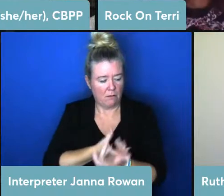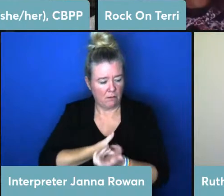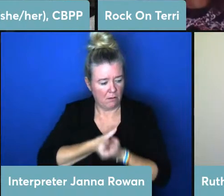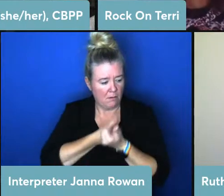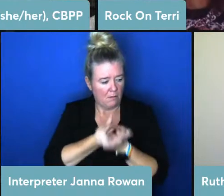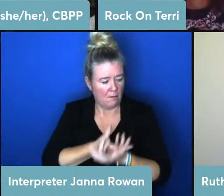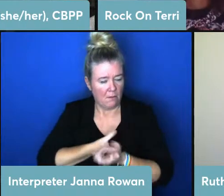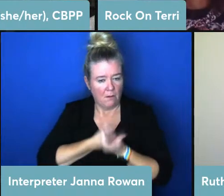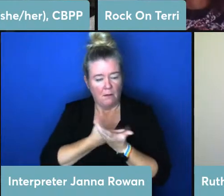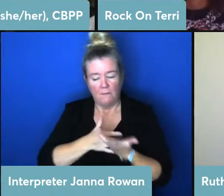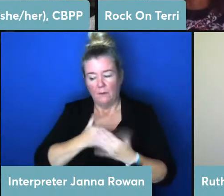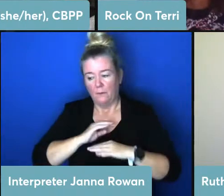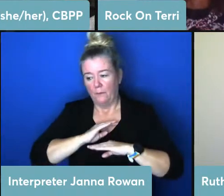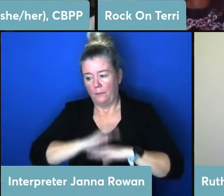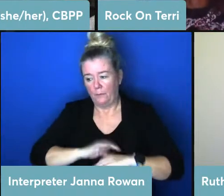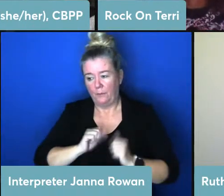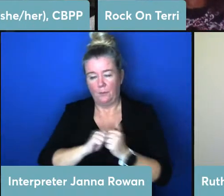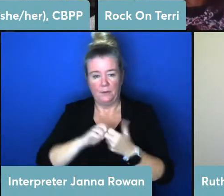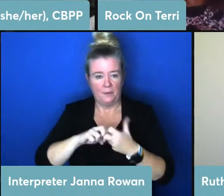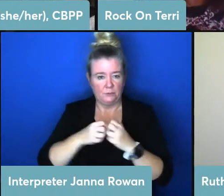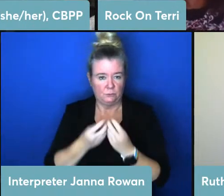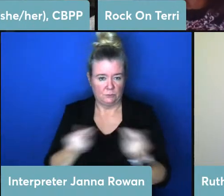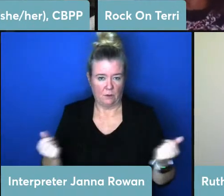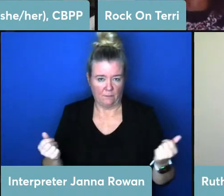in resolving issues.